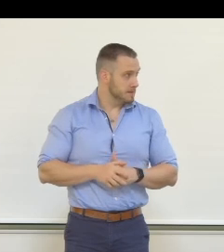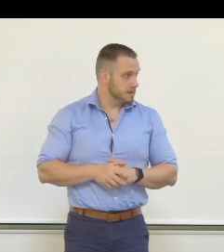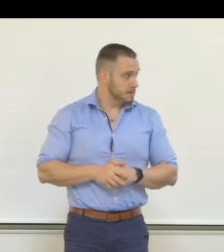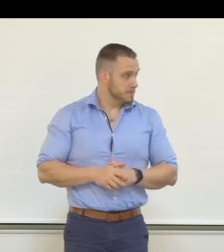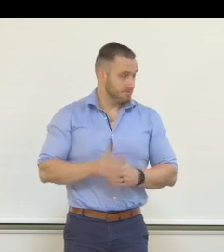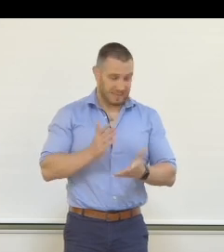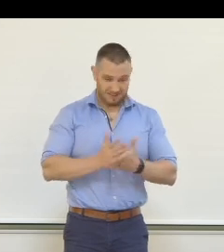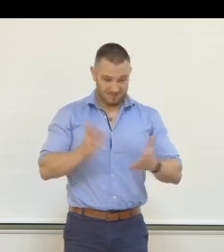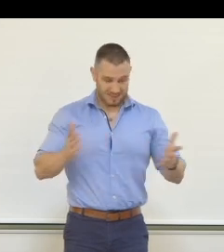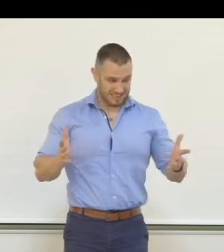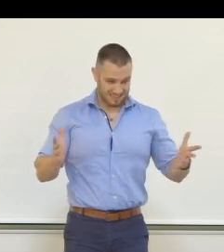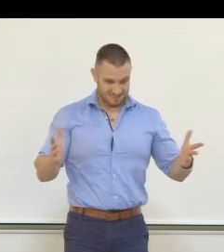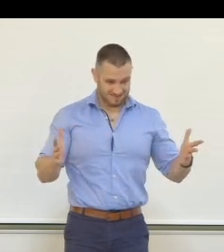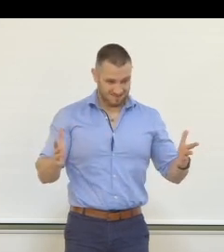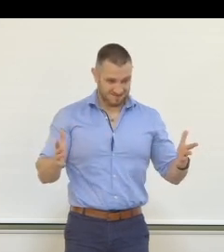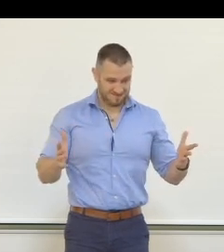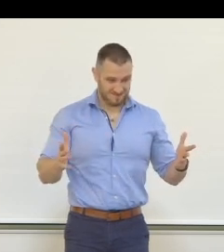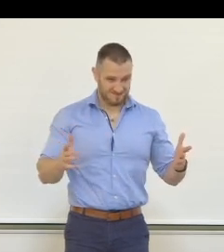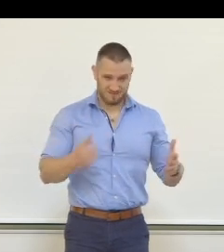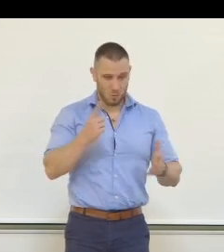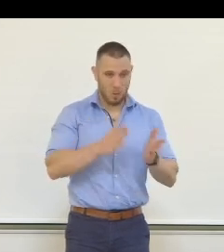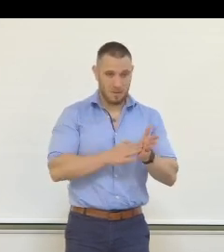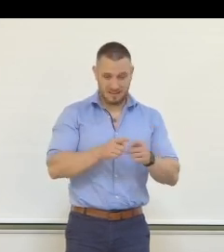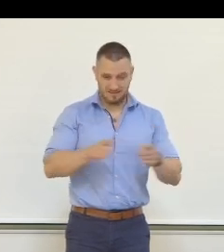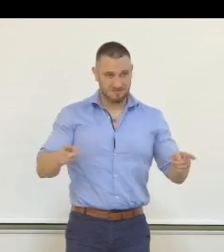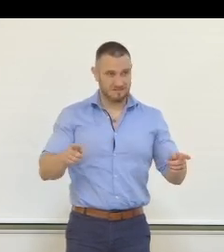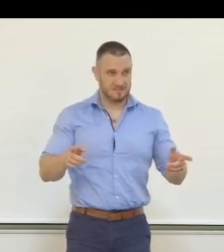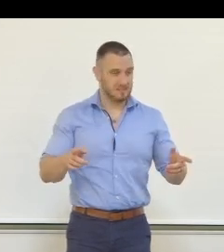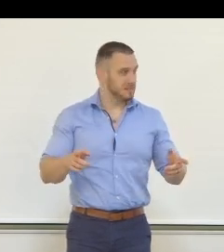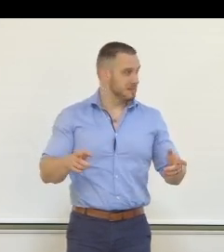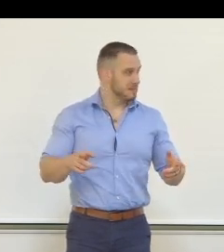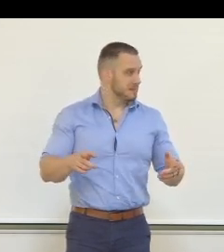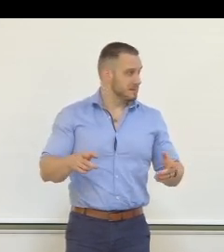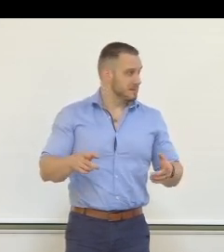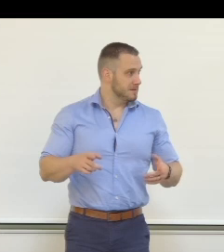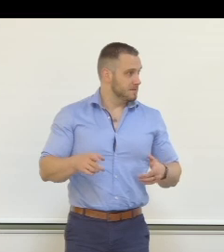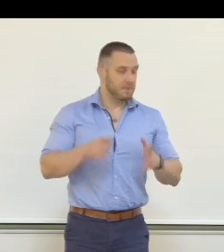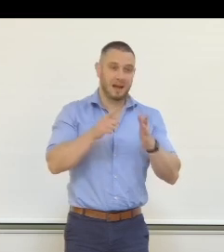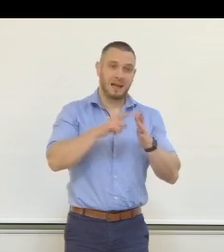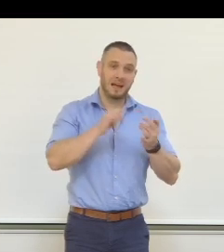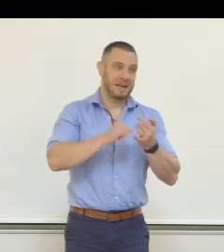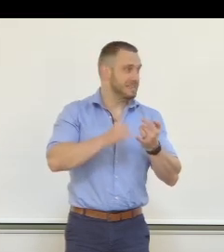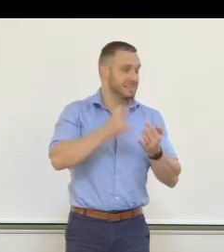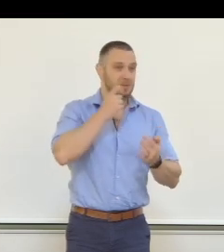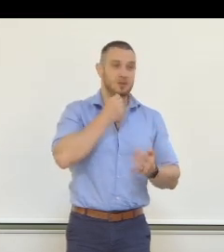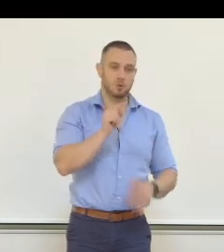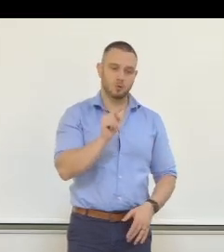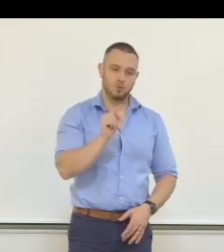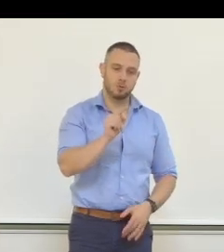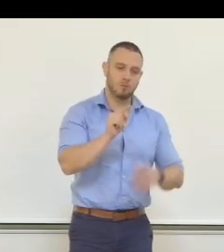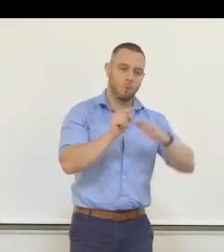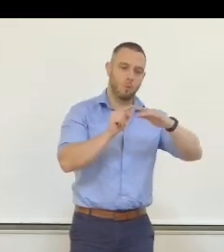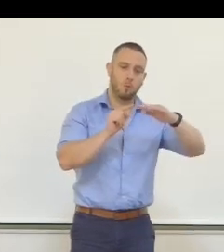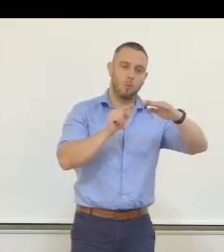and I think they're a meter wide, so they're massive. On the ISS, you can move them by just pushing with your finger.